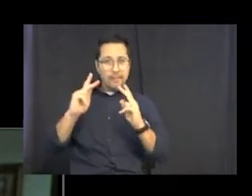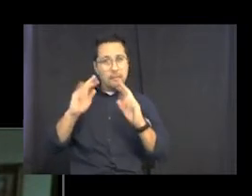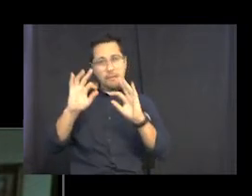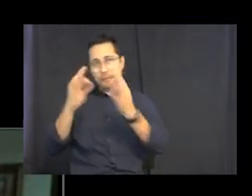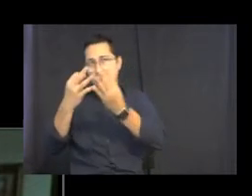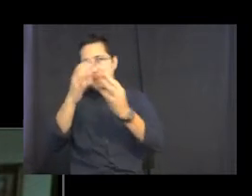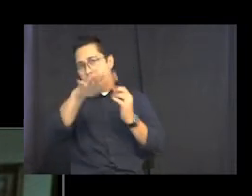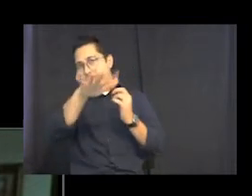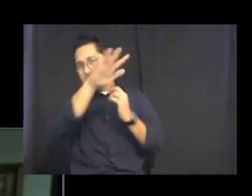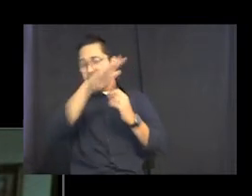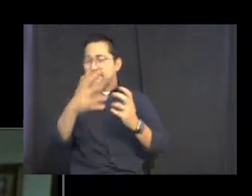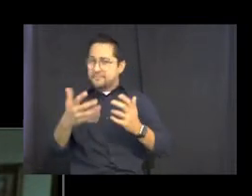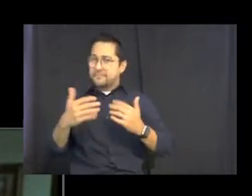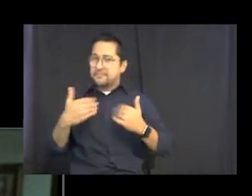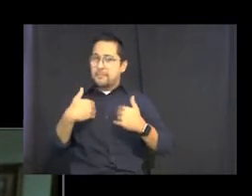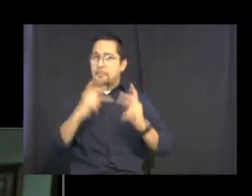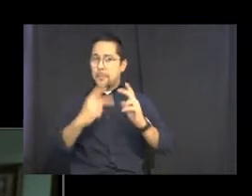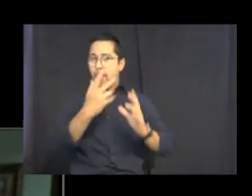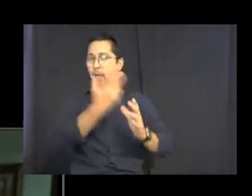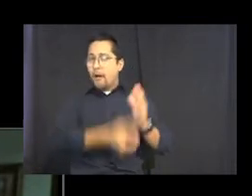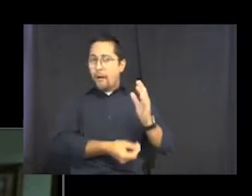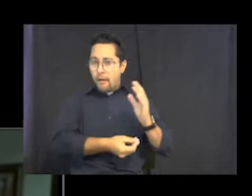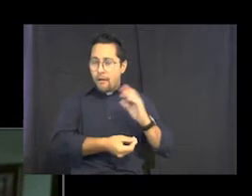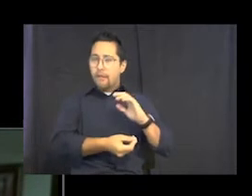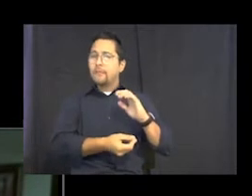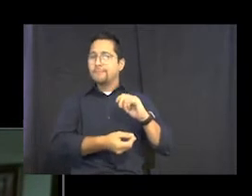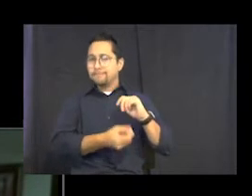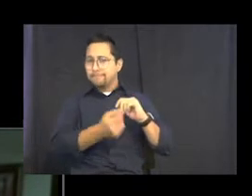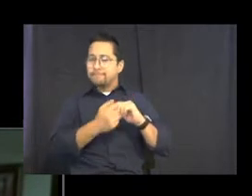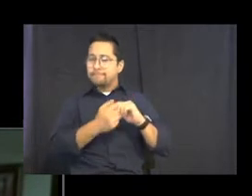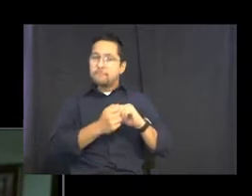ones. It also taught me